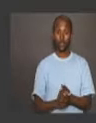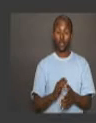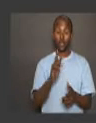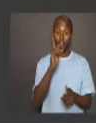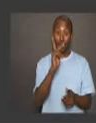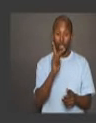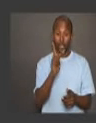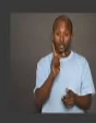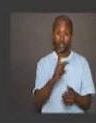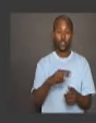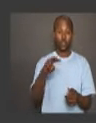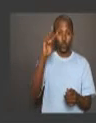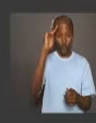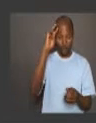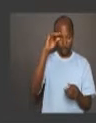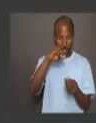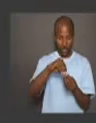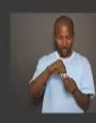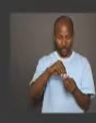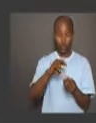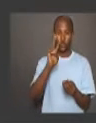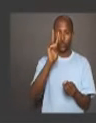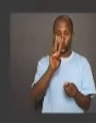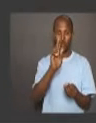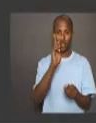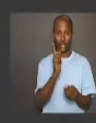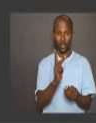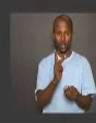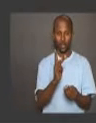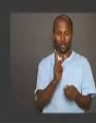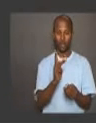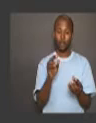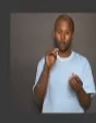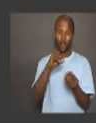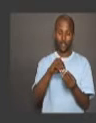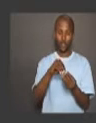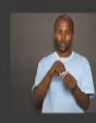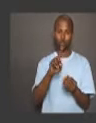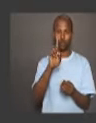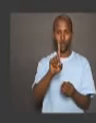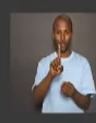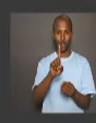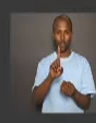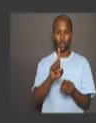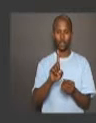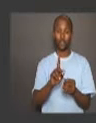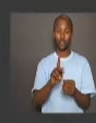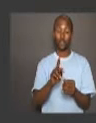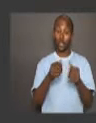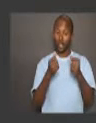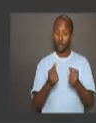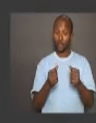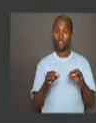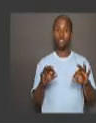K squared plus 2k plus 1 can